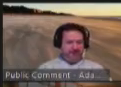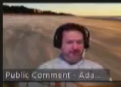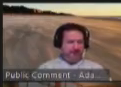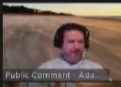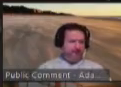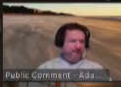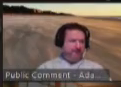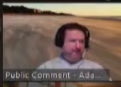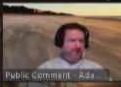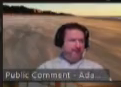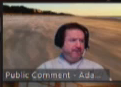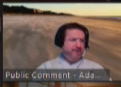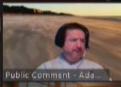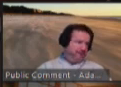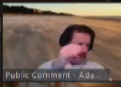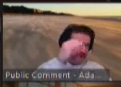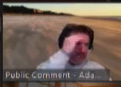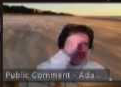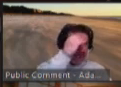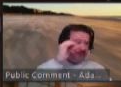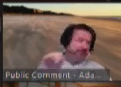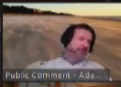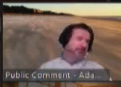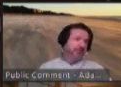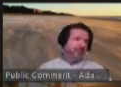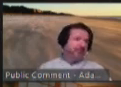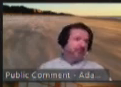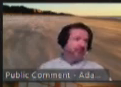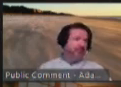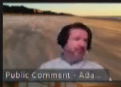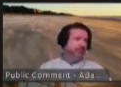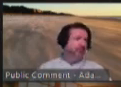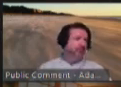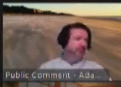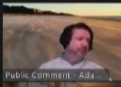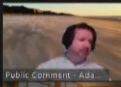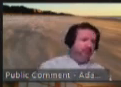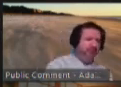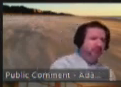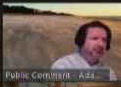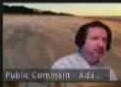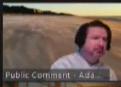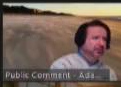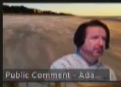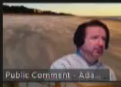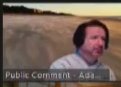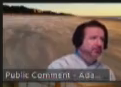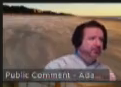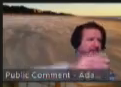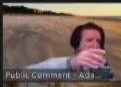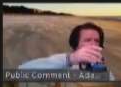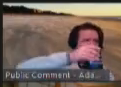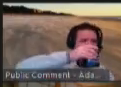No. back information about student seat. That was no from Commissioner Hayes Johnson? Santos. Aye. Commissioner